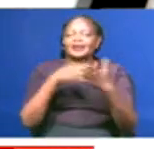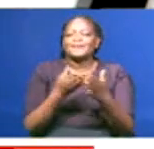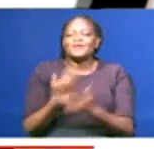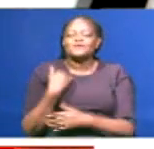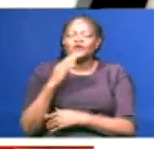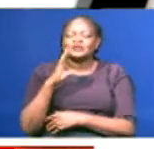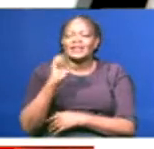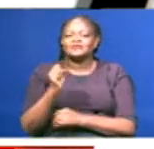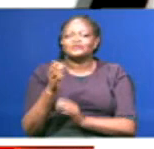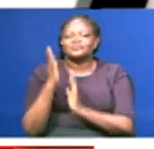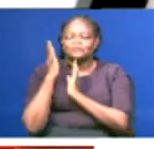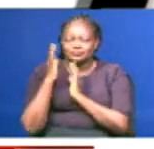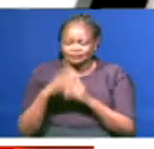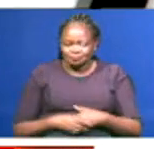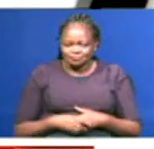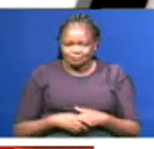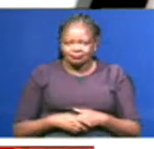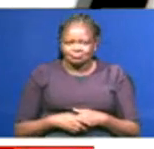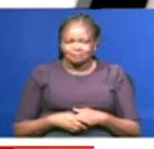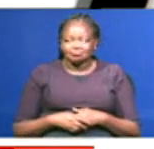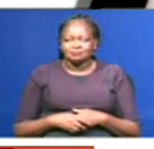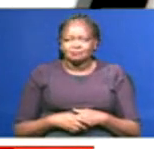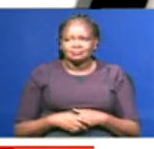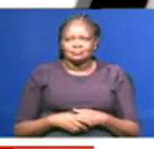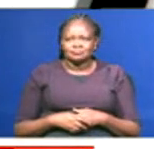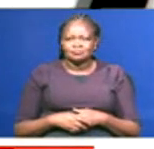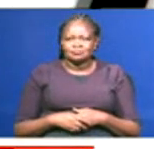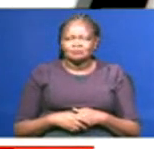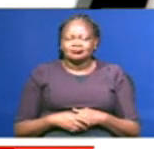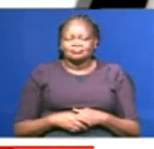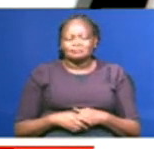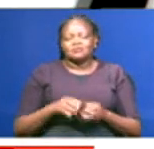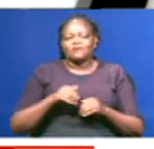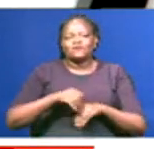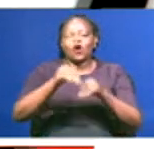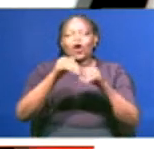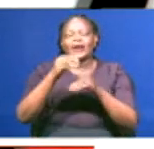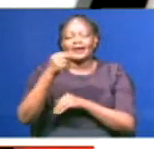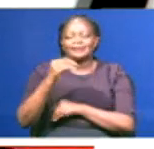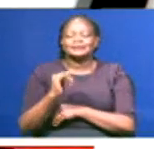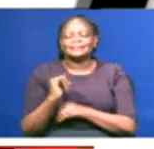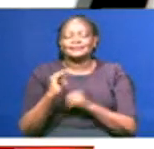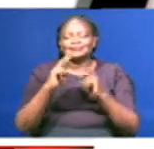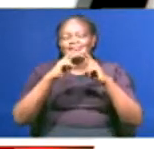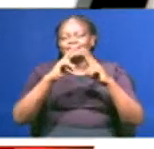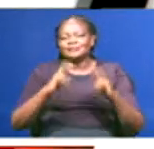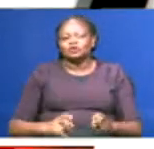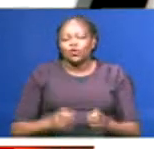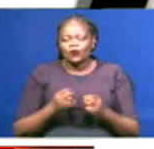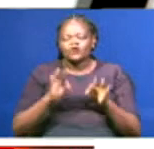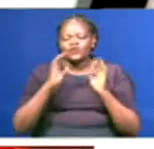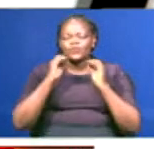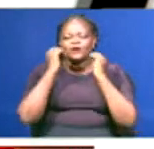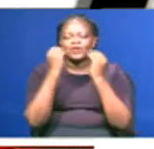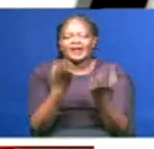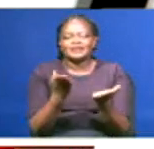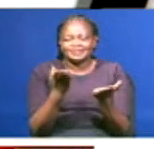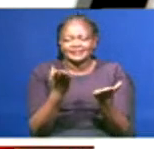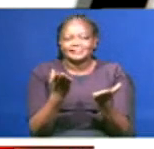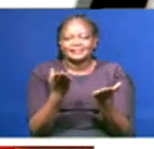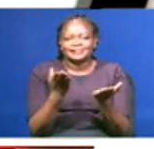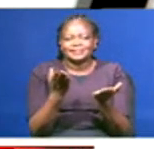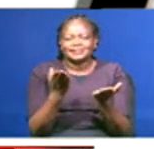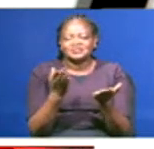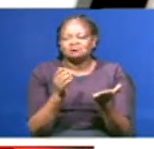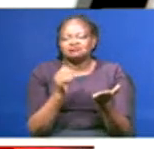Cabinet Secretary Fred Okengo Matiang'i. According to Haji, the investigating officers provided insufficient